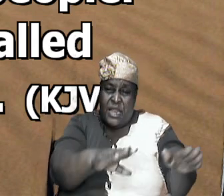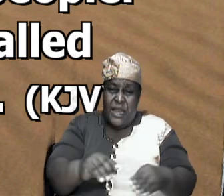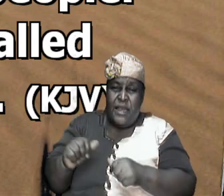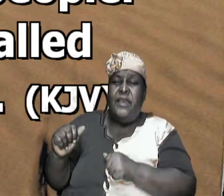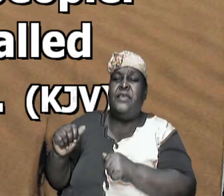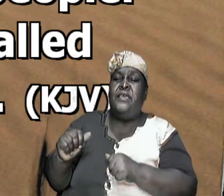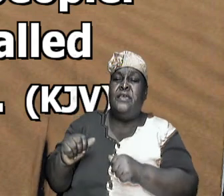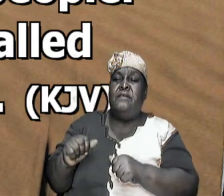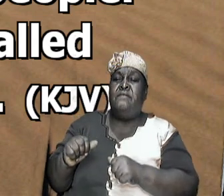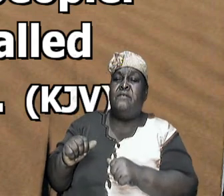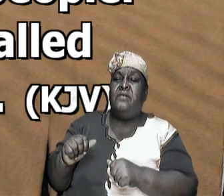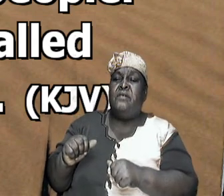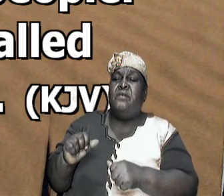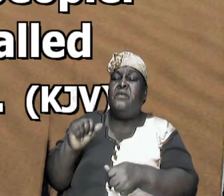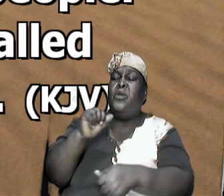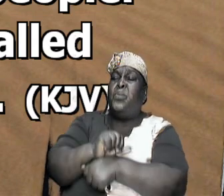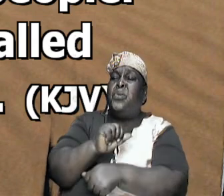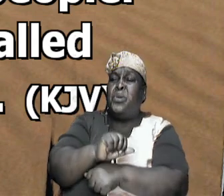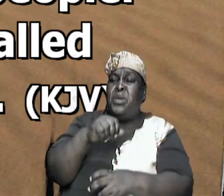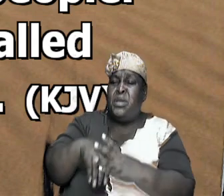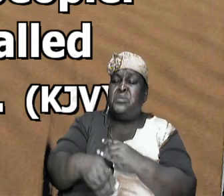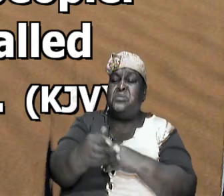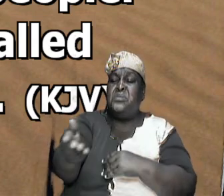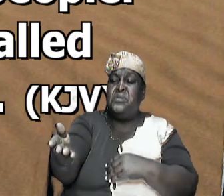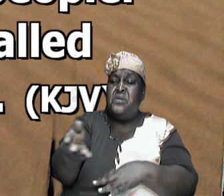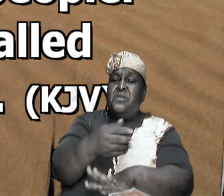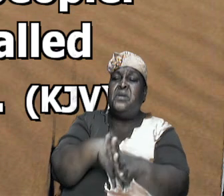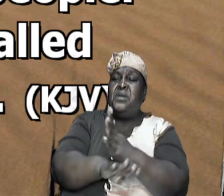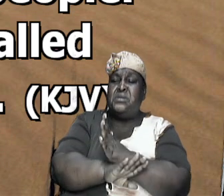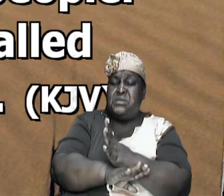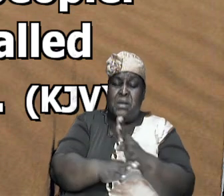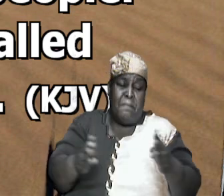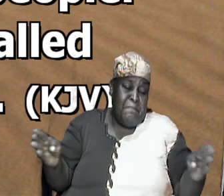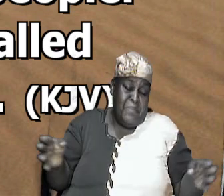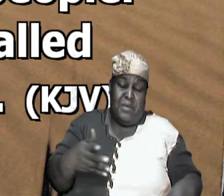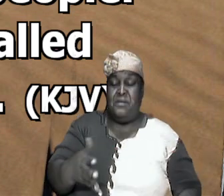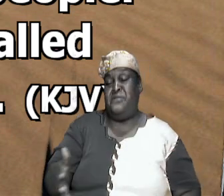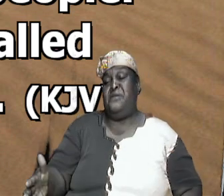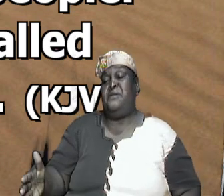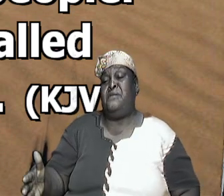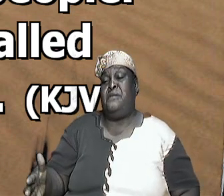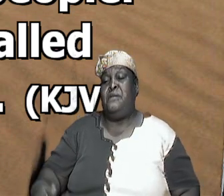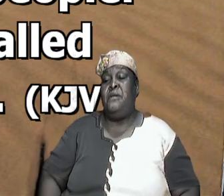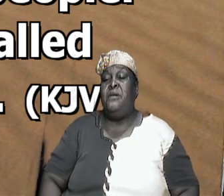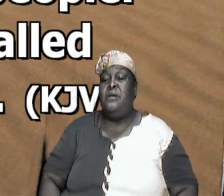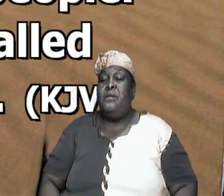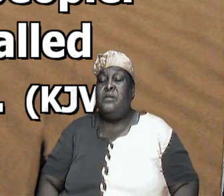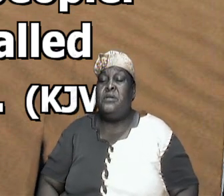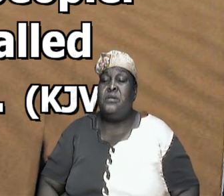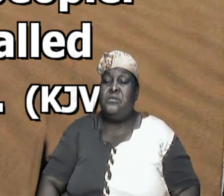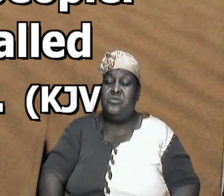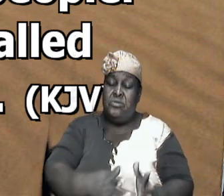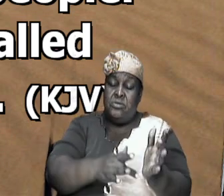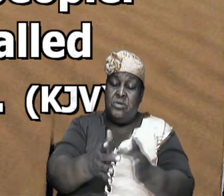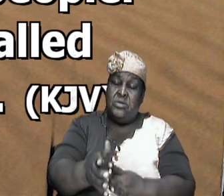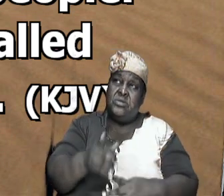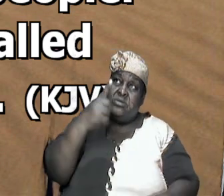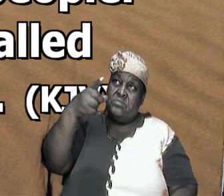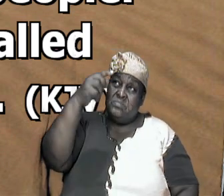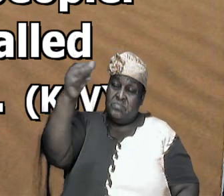in their hands. So that's a big deal. It's a big thing, you know, because Jesus himself,